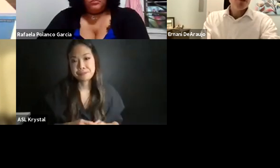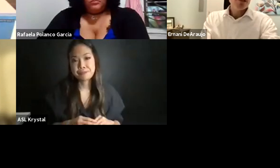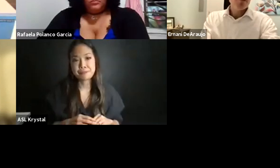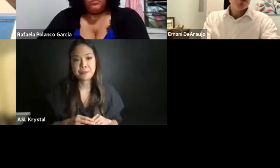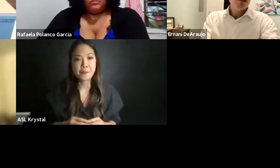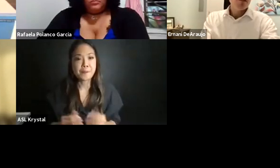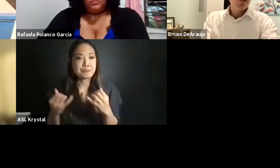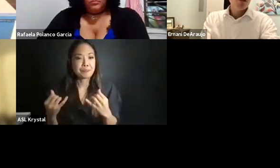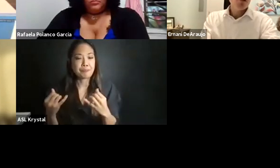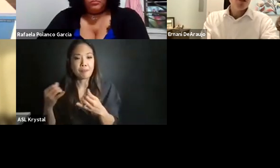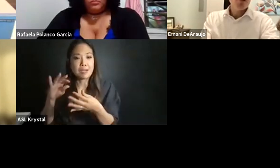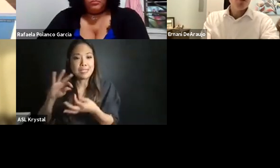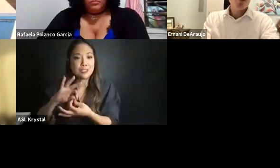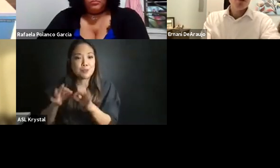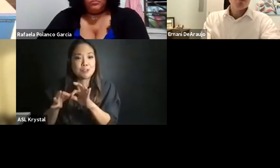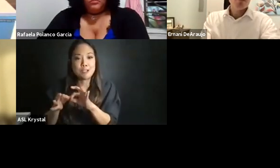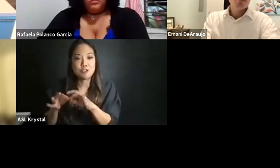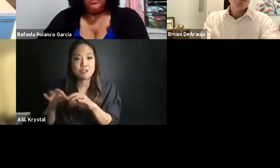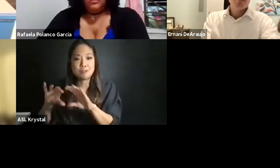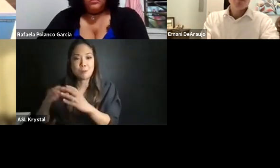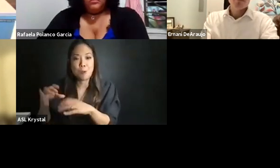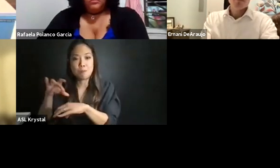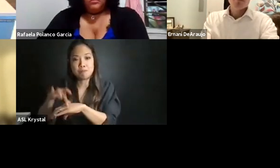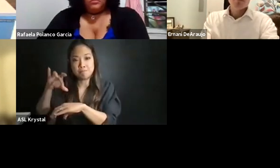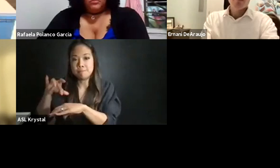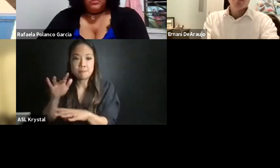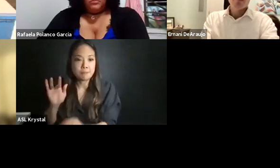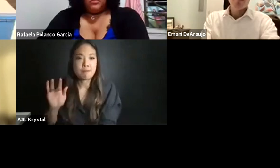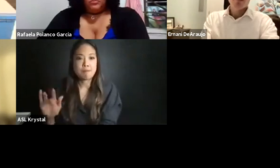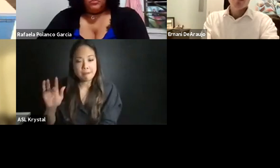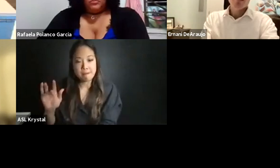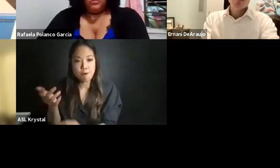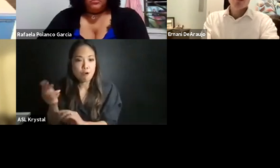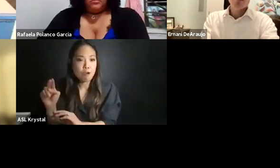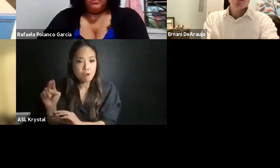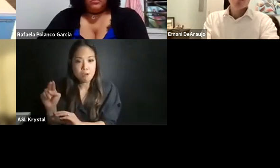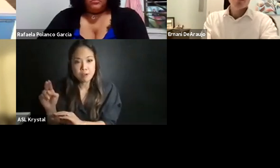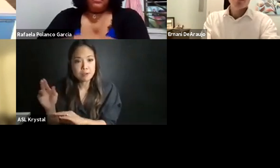interpreters will be sent to your channels and you can start interpreting again